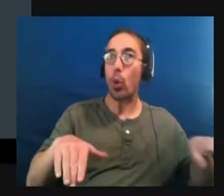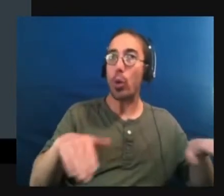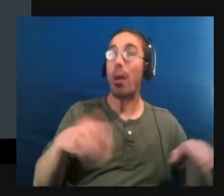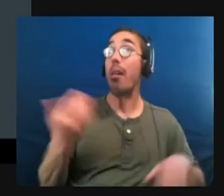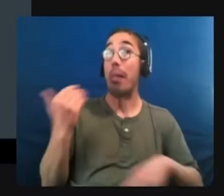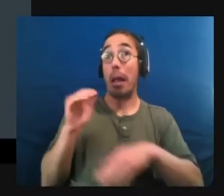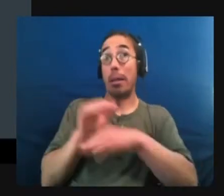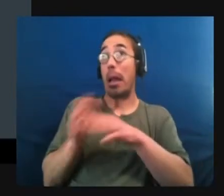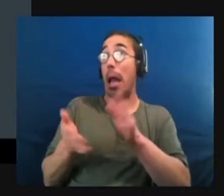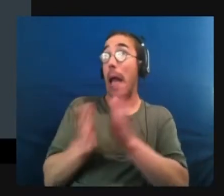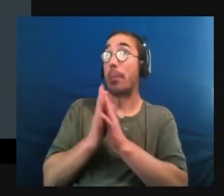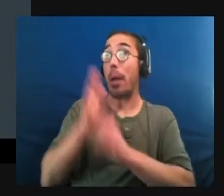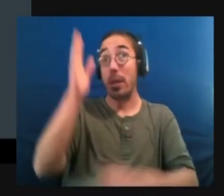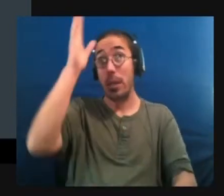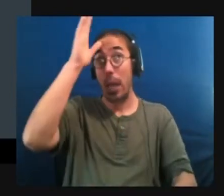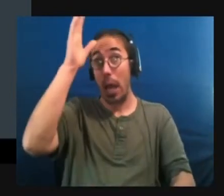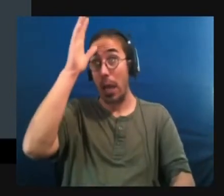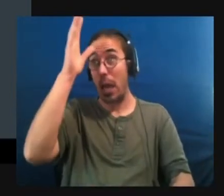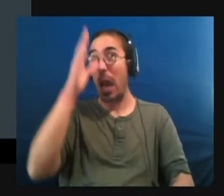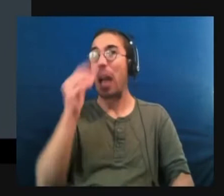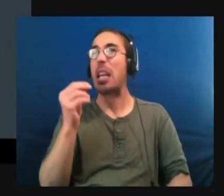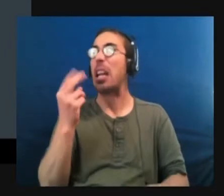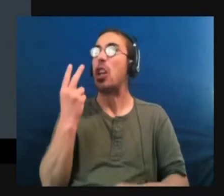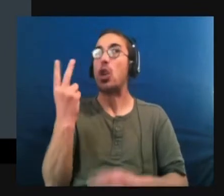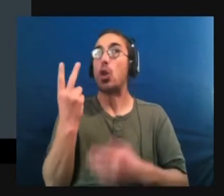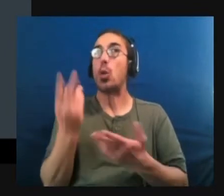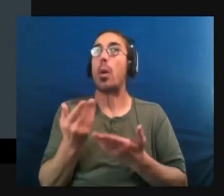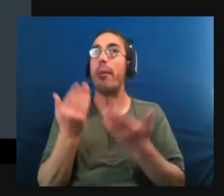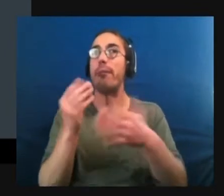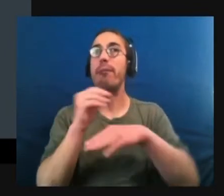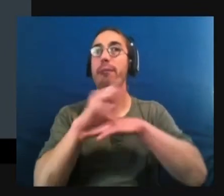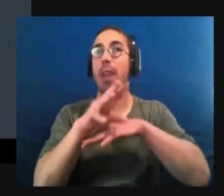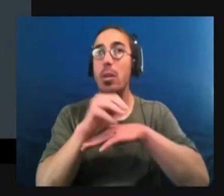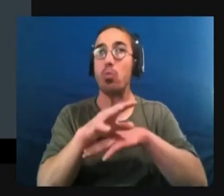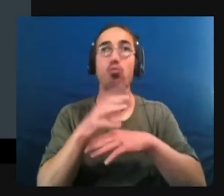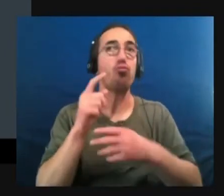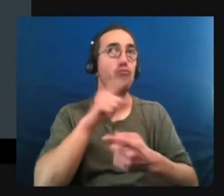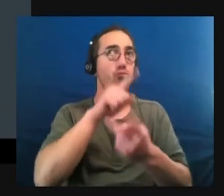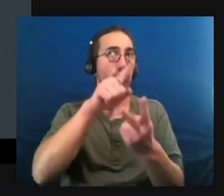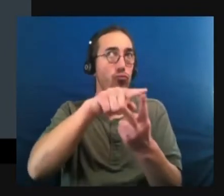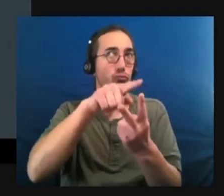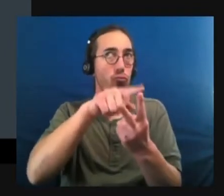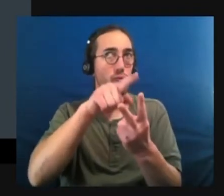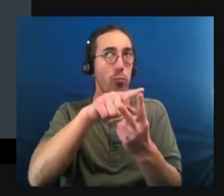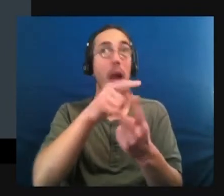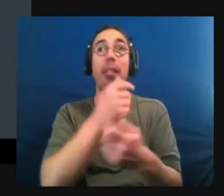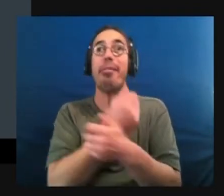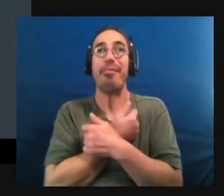and his 2 bits of advice were, 1, love them,